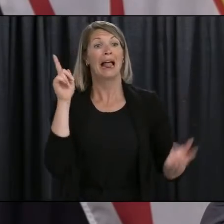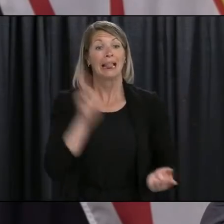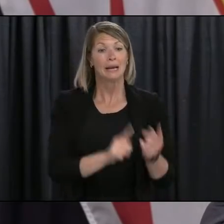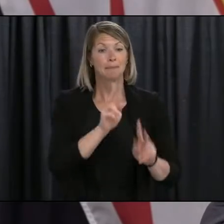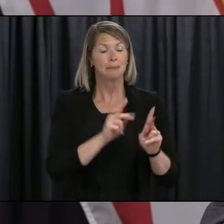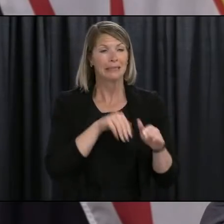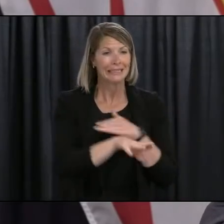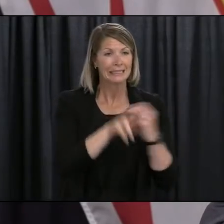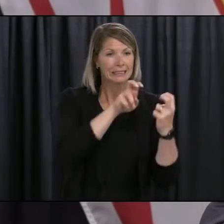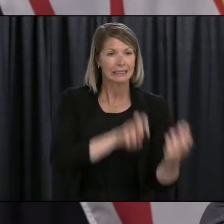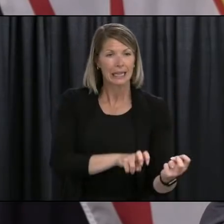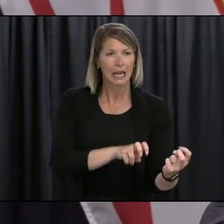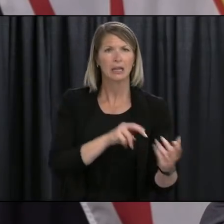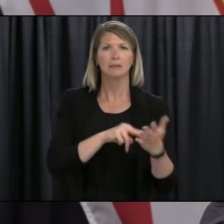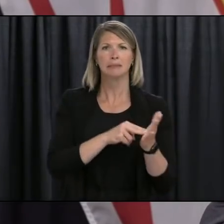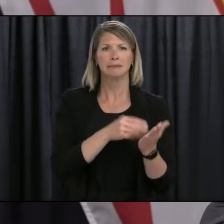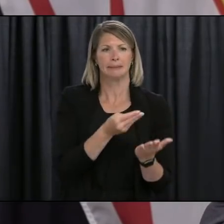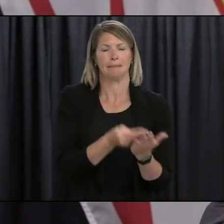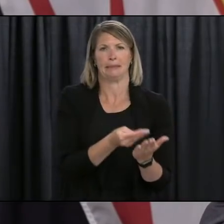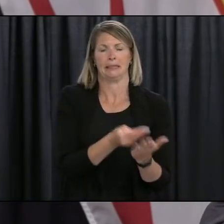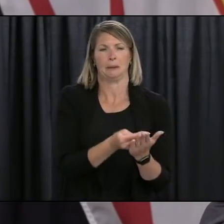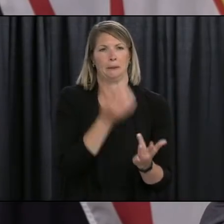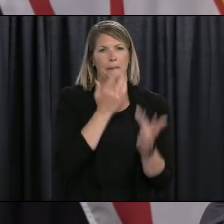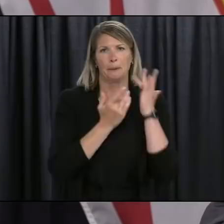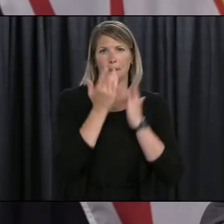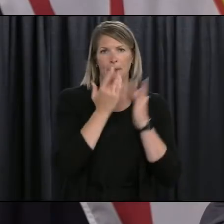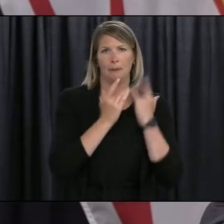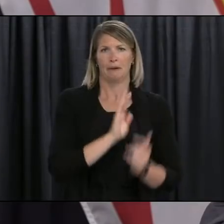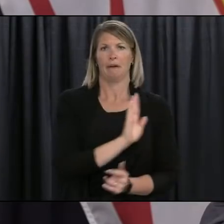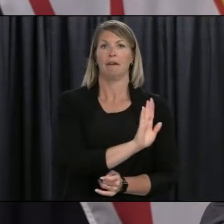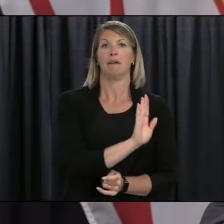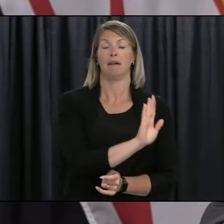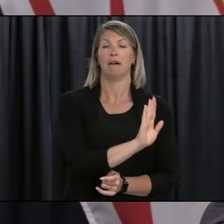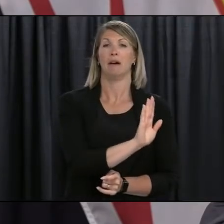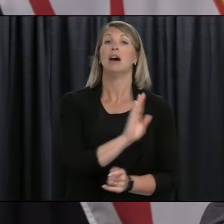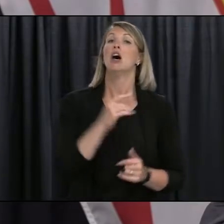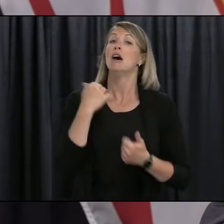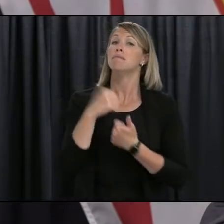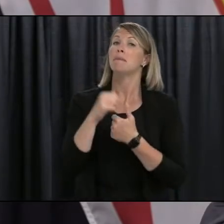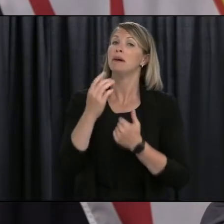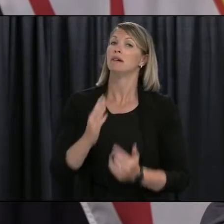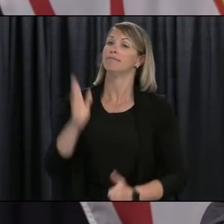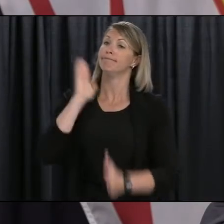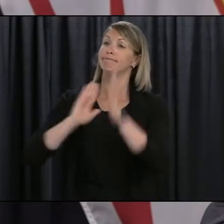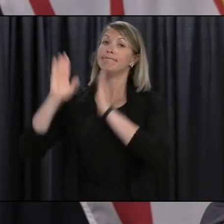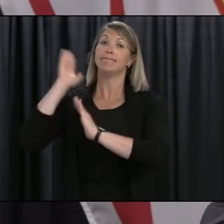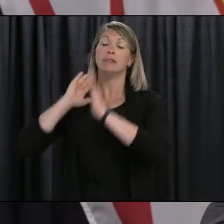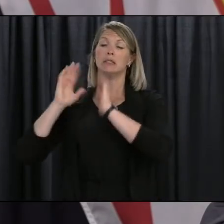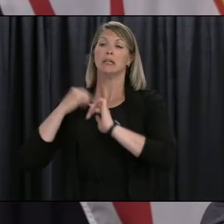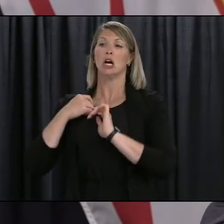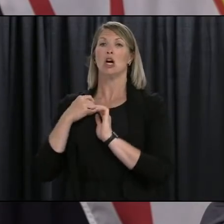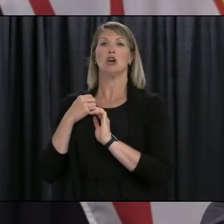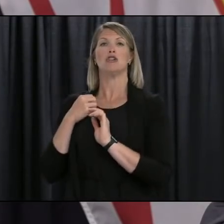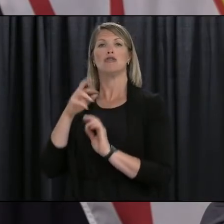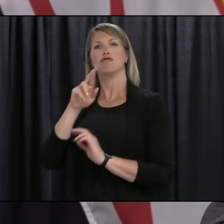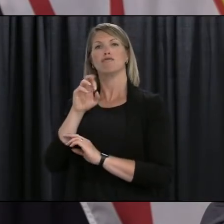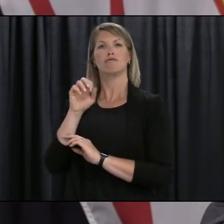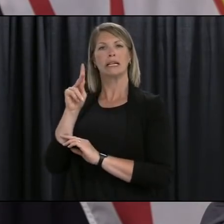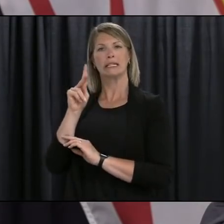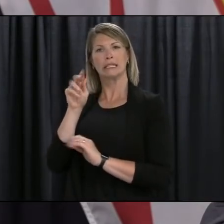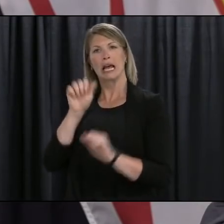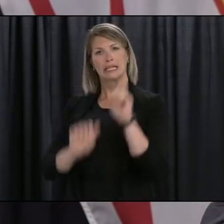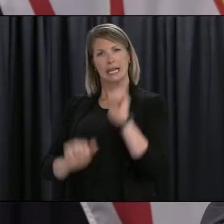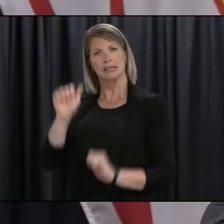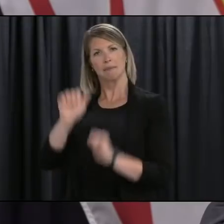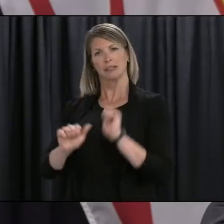there's always a risk assessment, as we said, real early into the alert level plan. Risk assessments that will be done, realizing those restrictions